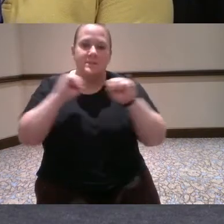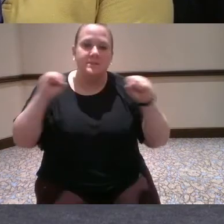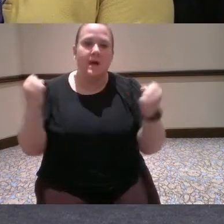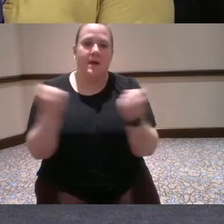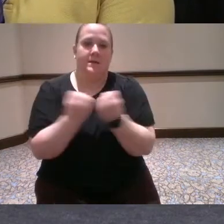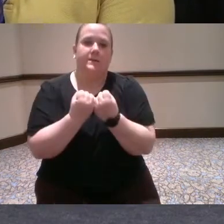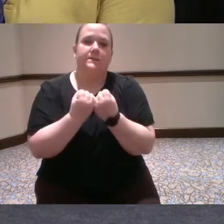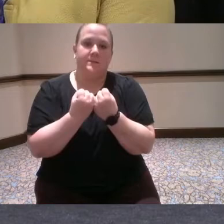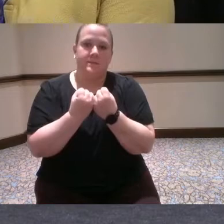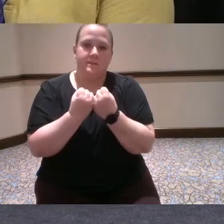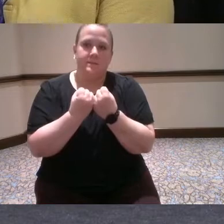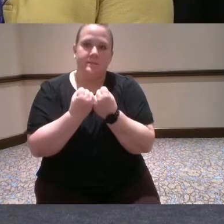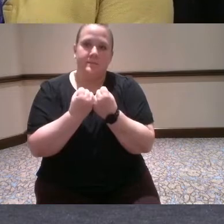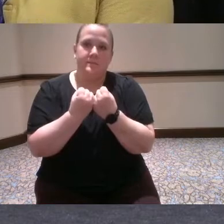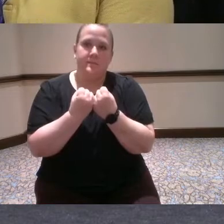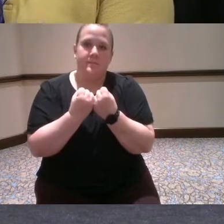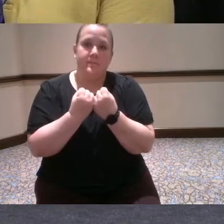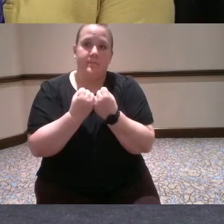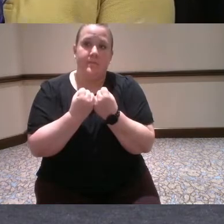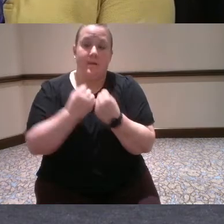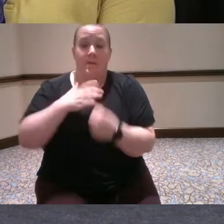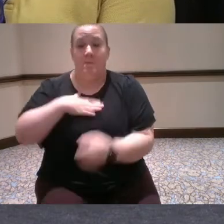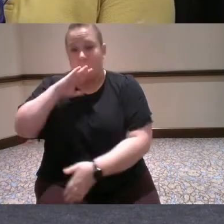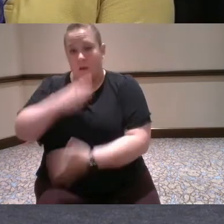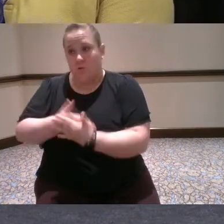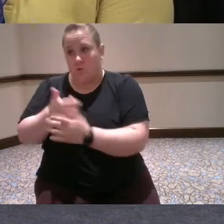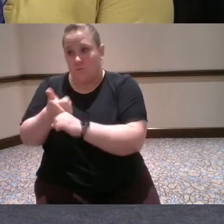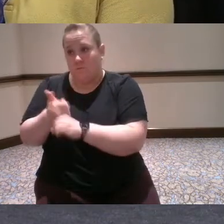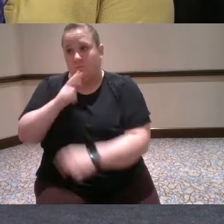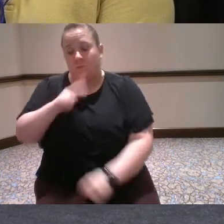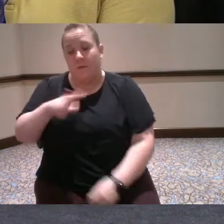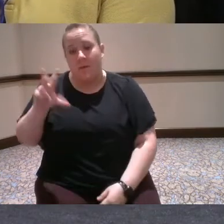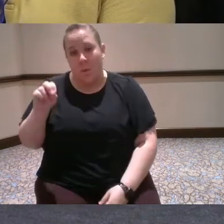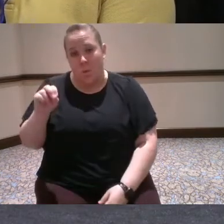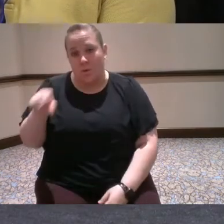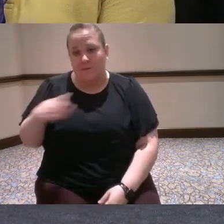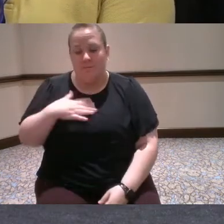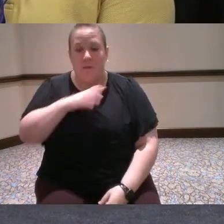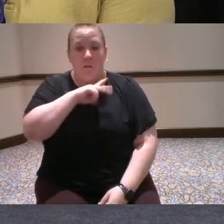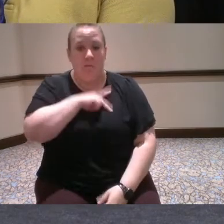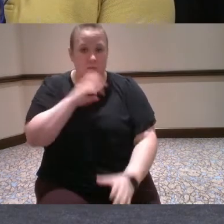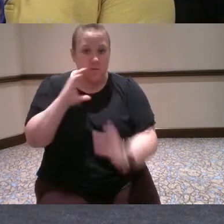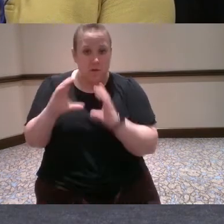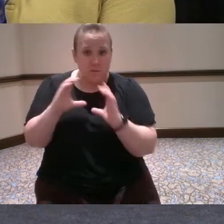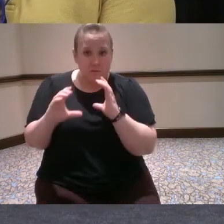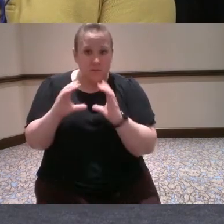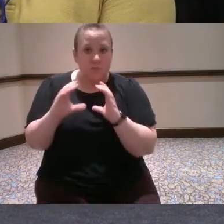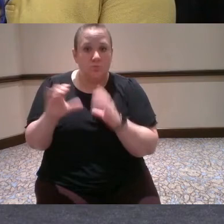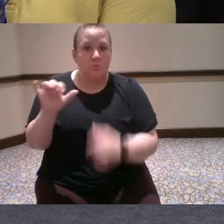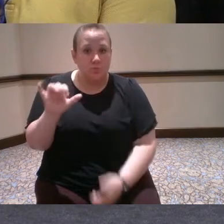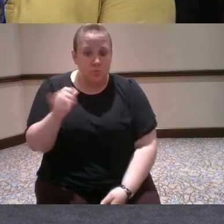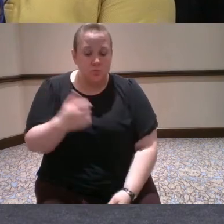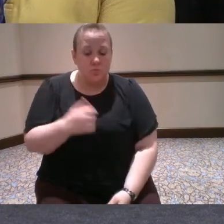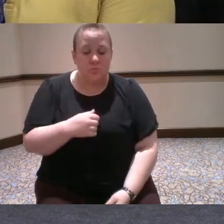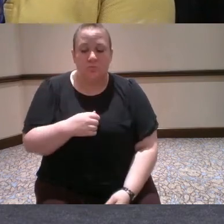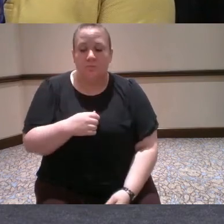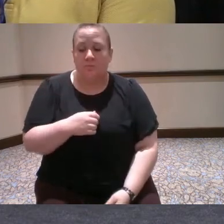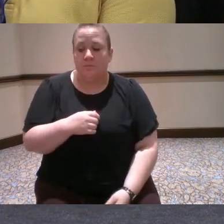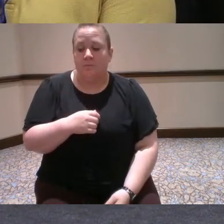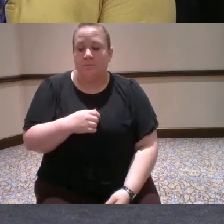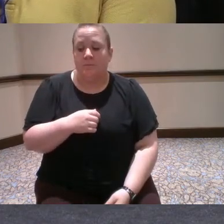that I have a 30-year-old daughter, so it's my personal conversations too.